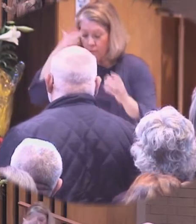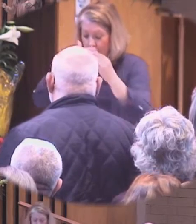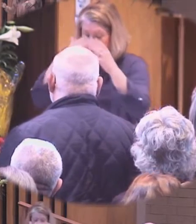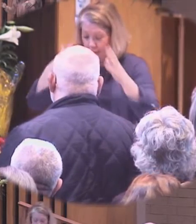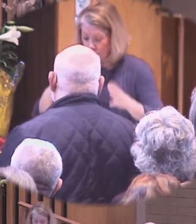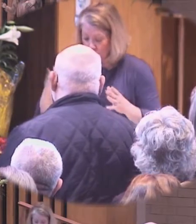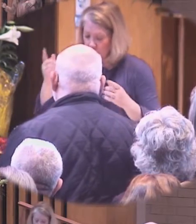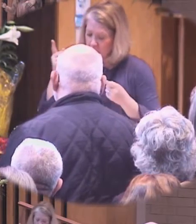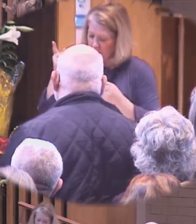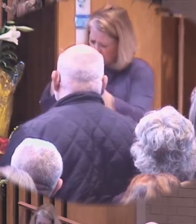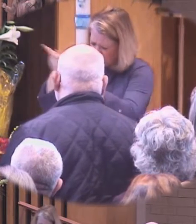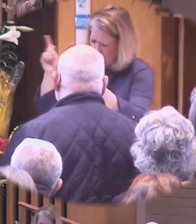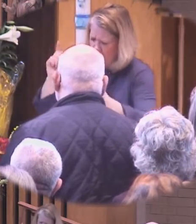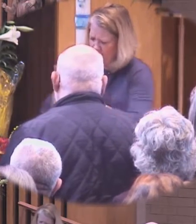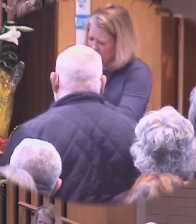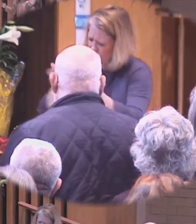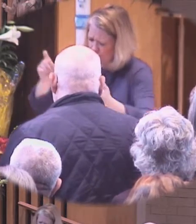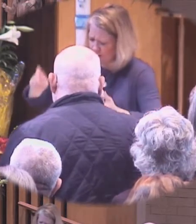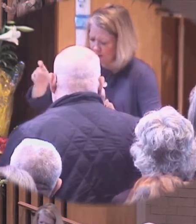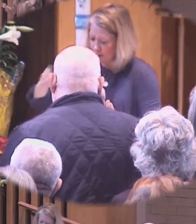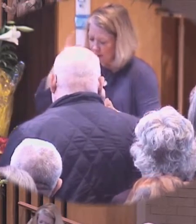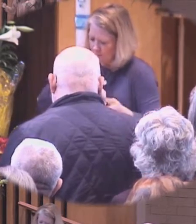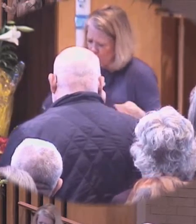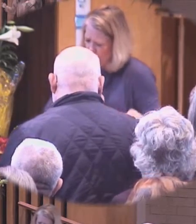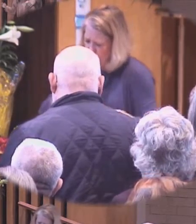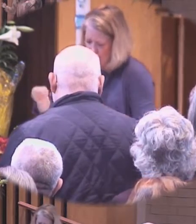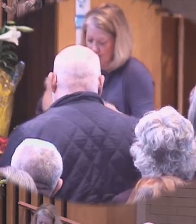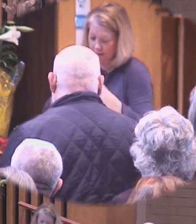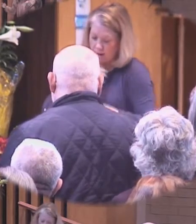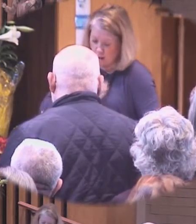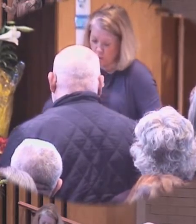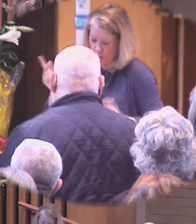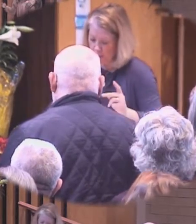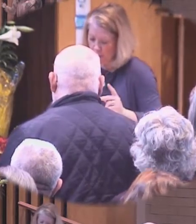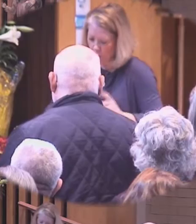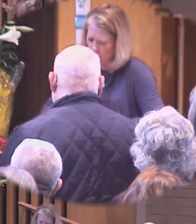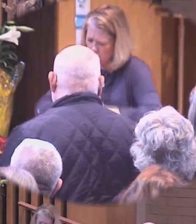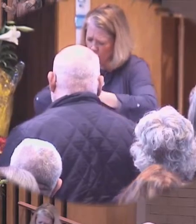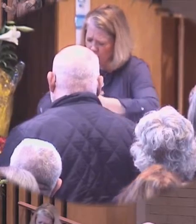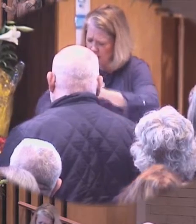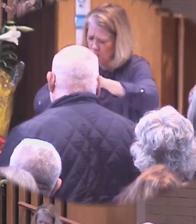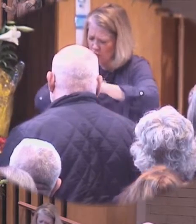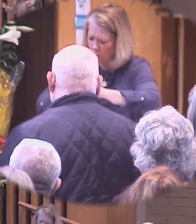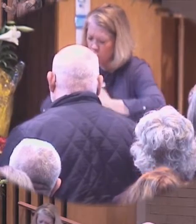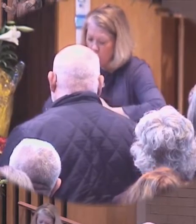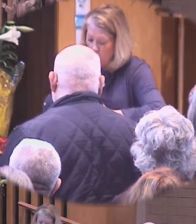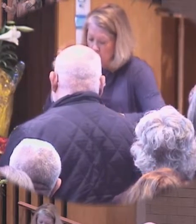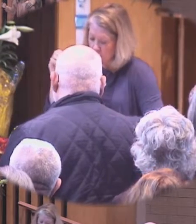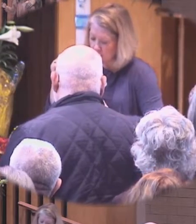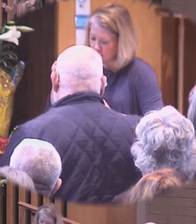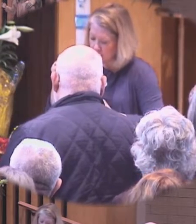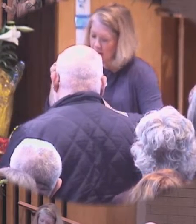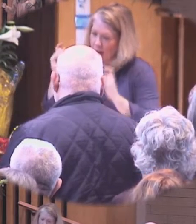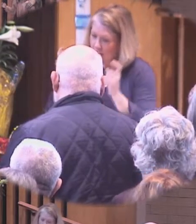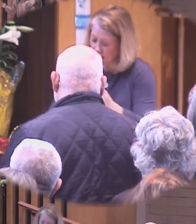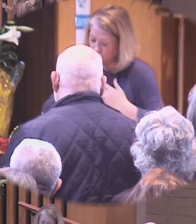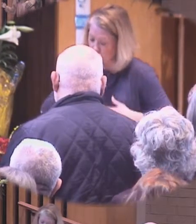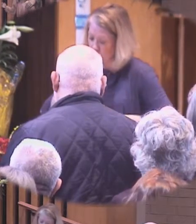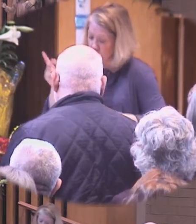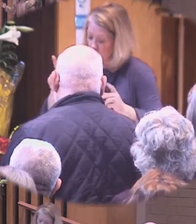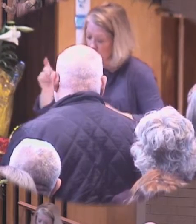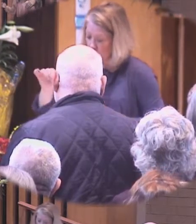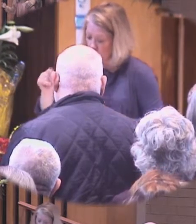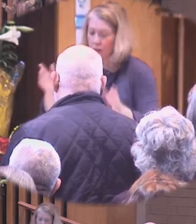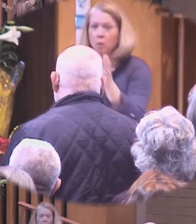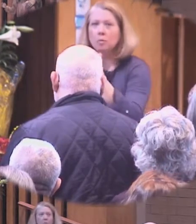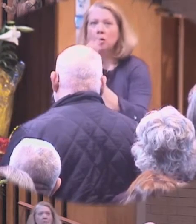resources they need in their work to feed the hungry, shelter the homeless, and clothe the naked, let us pray to